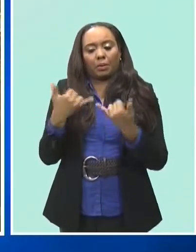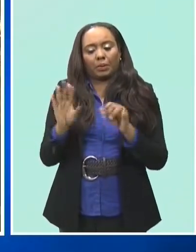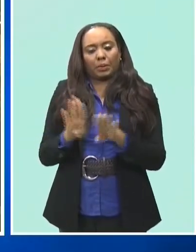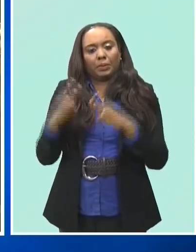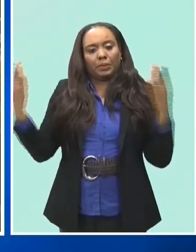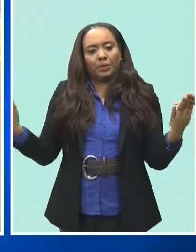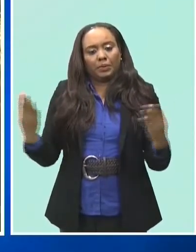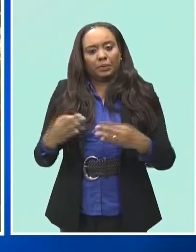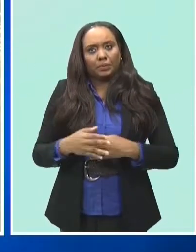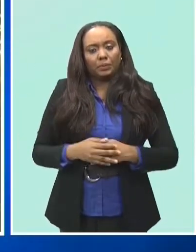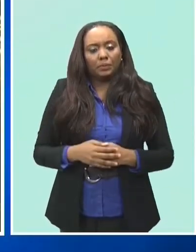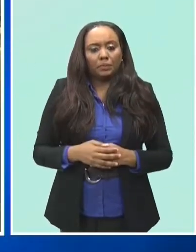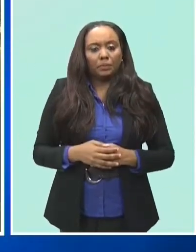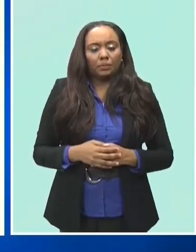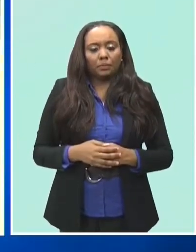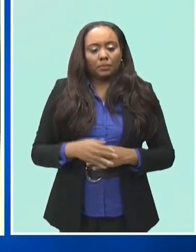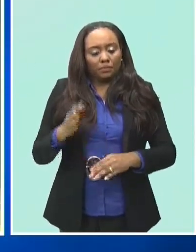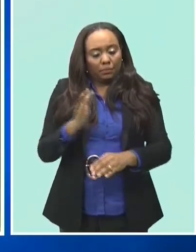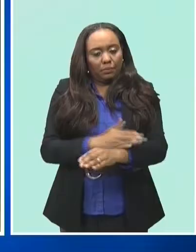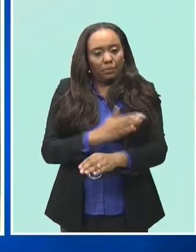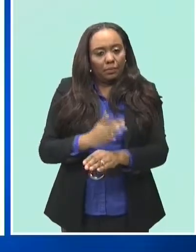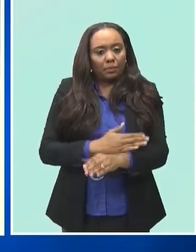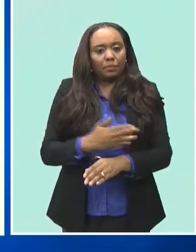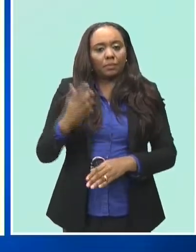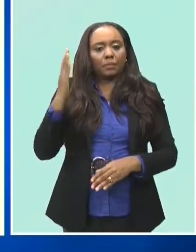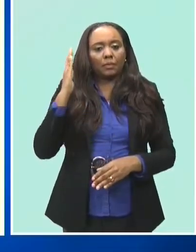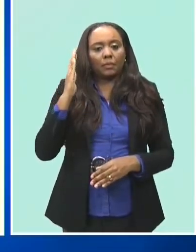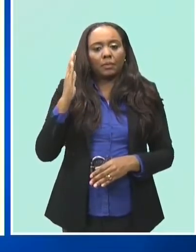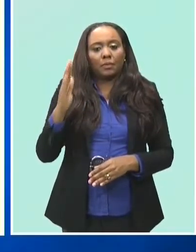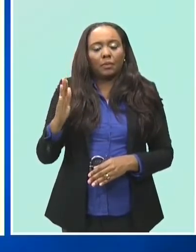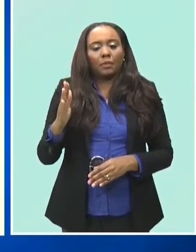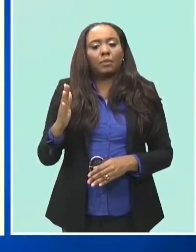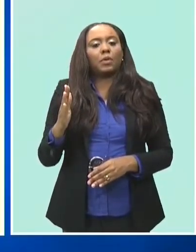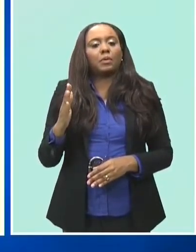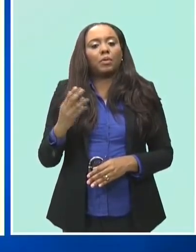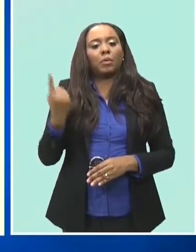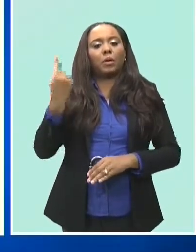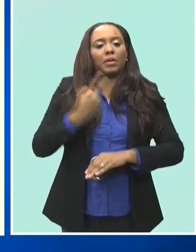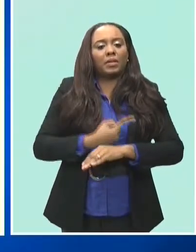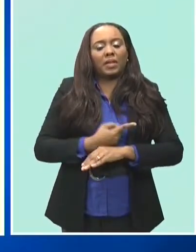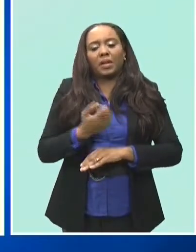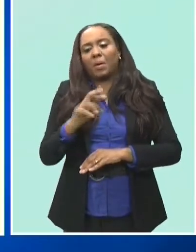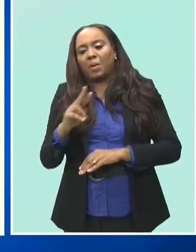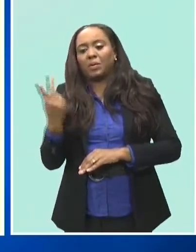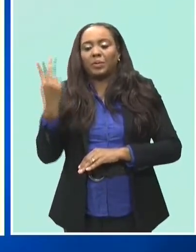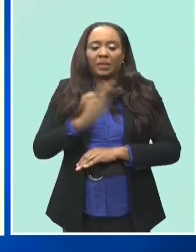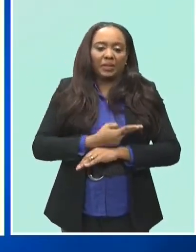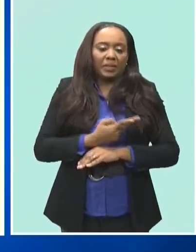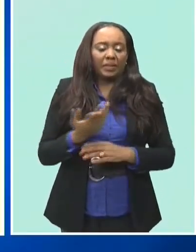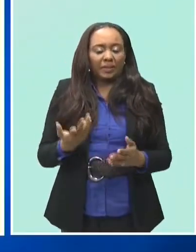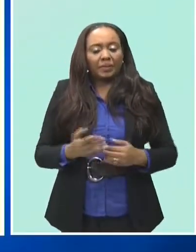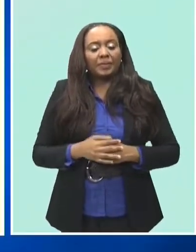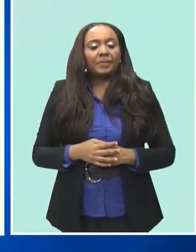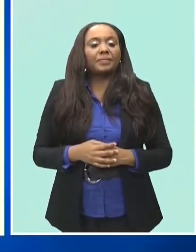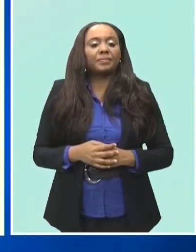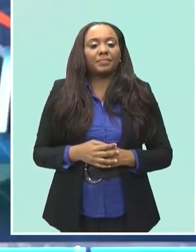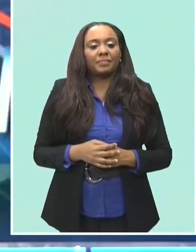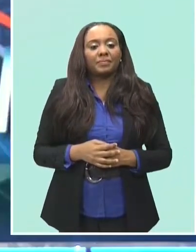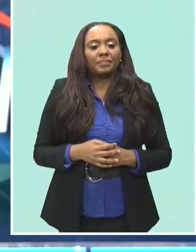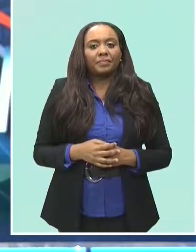usual. They say the maintenance is expected to last for a day or two. Lorna Jones, CBC